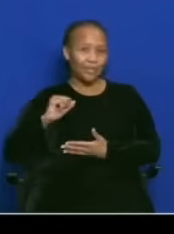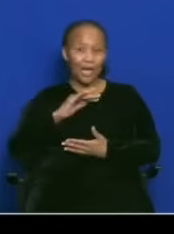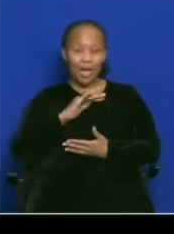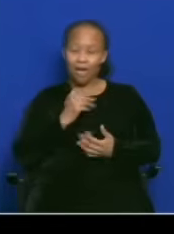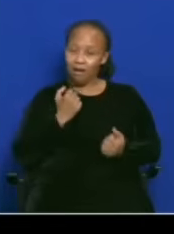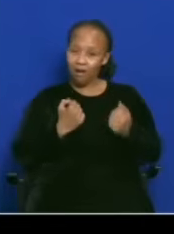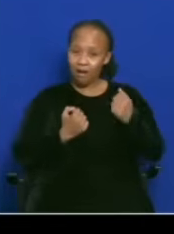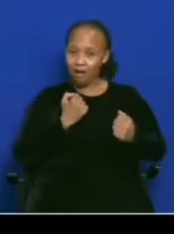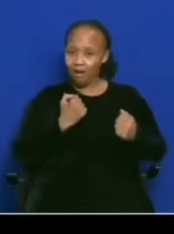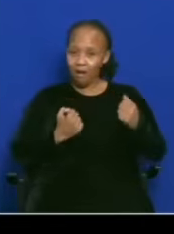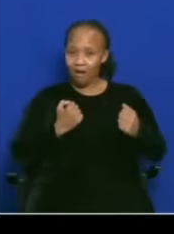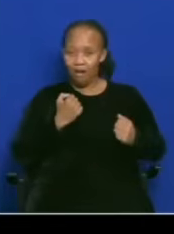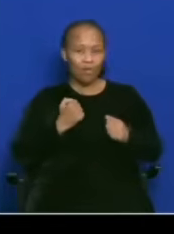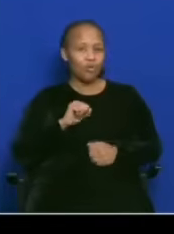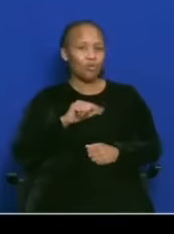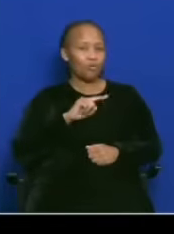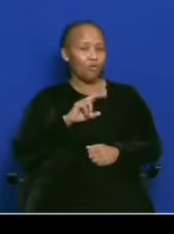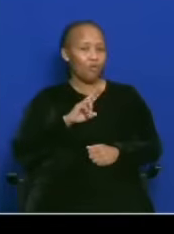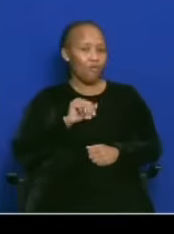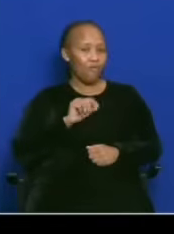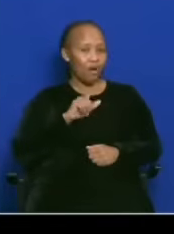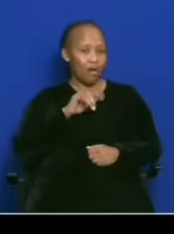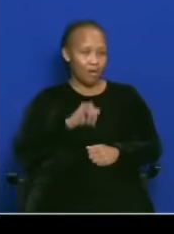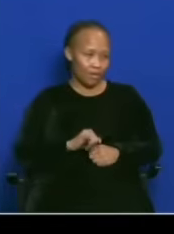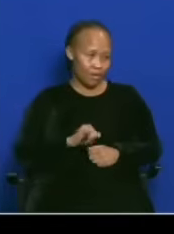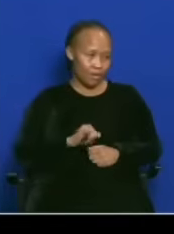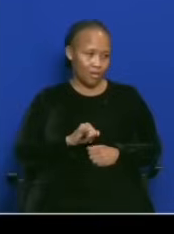be pumped.